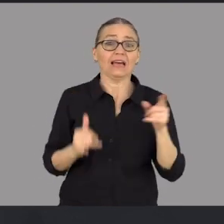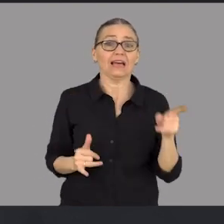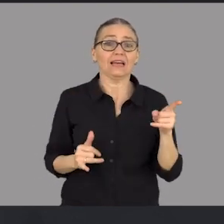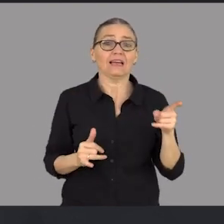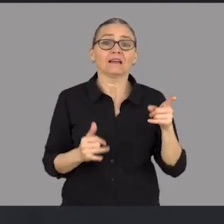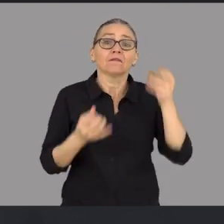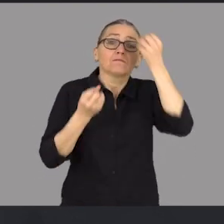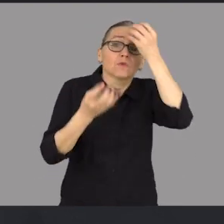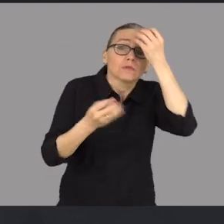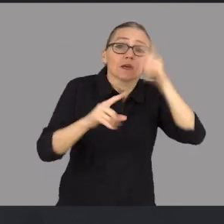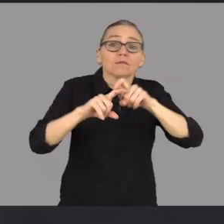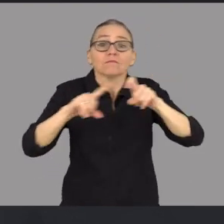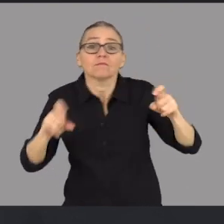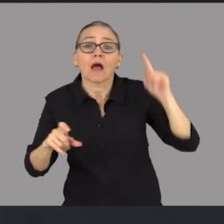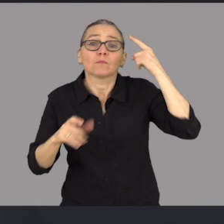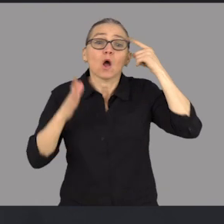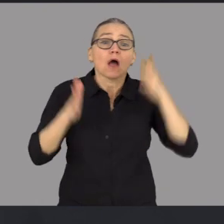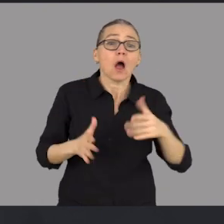nth degree